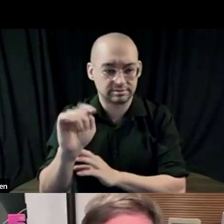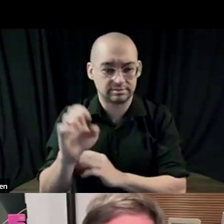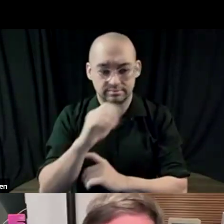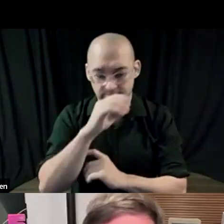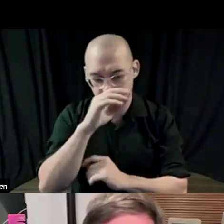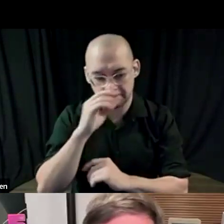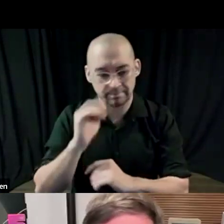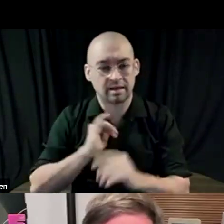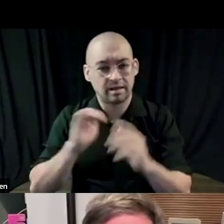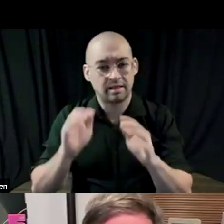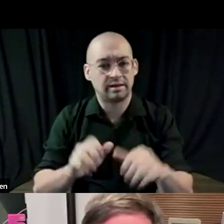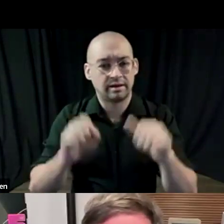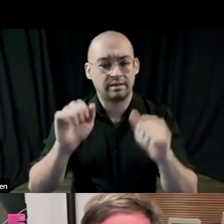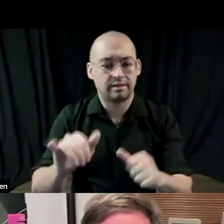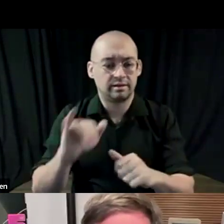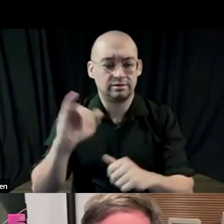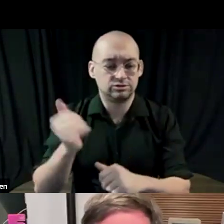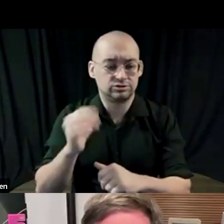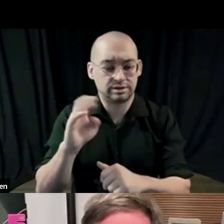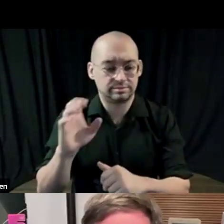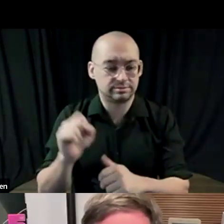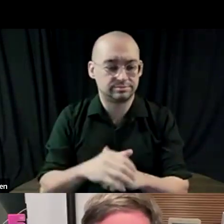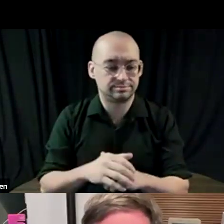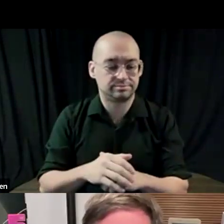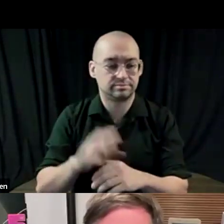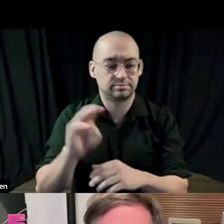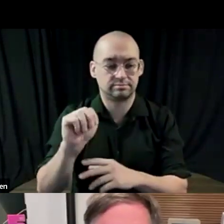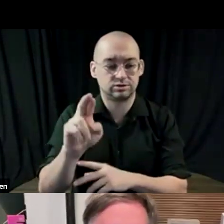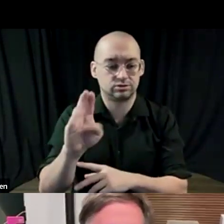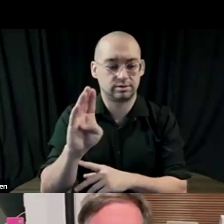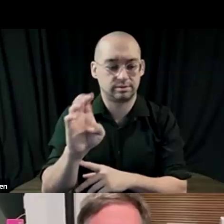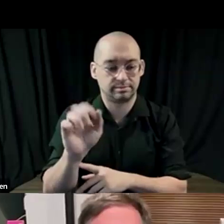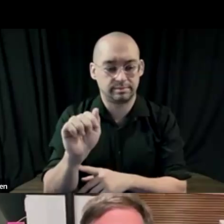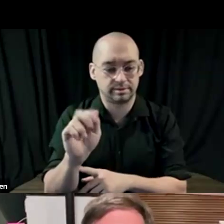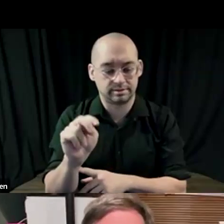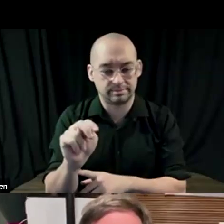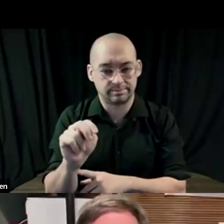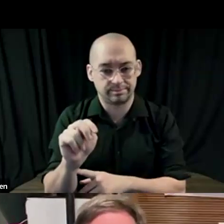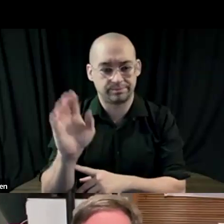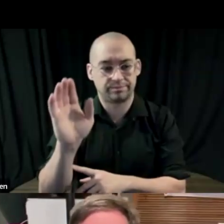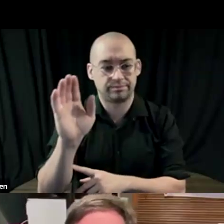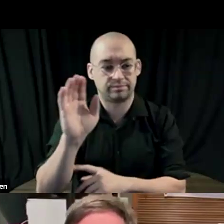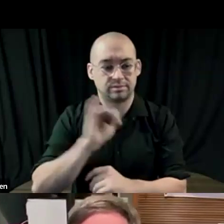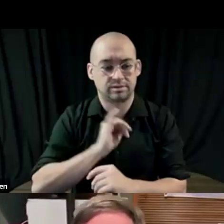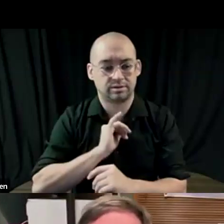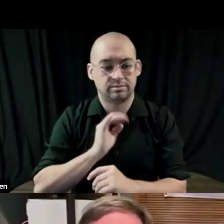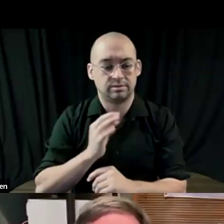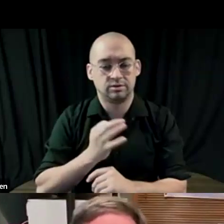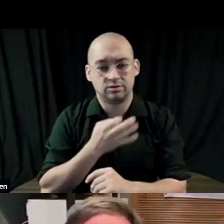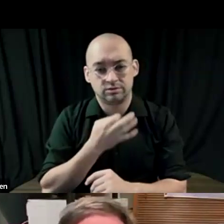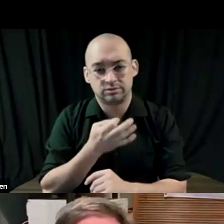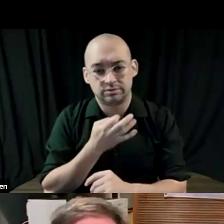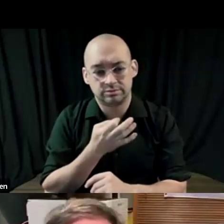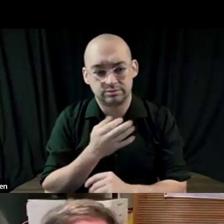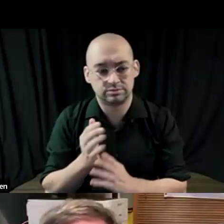I'll take this one, James. So Mr. Bean, I'm wondering, so